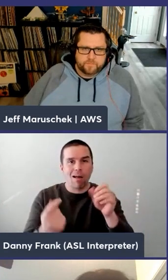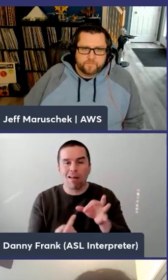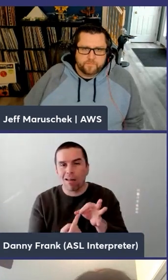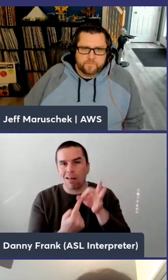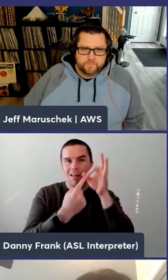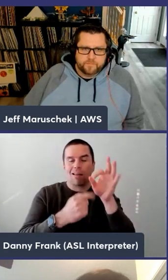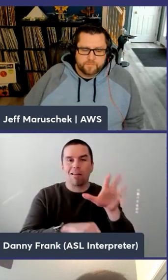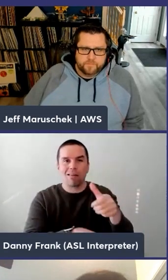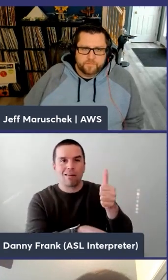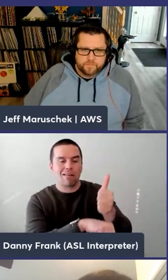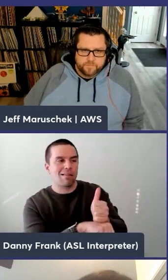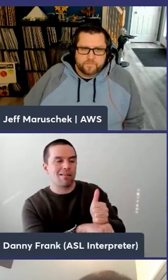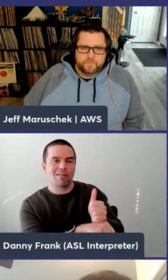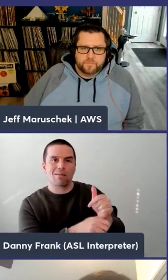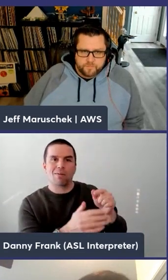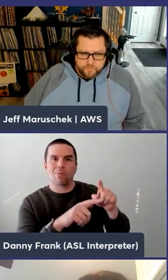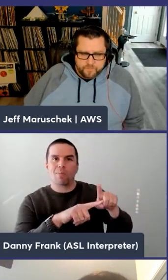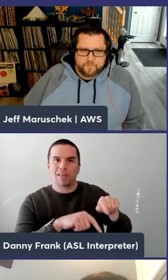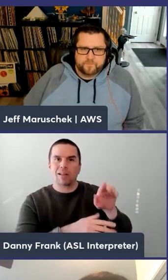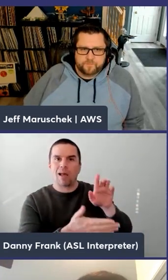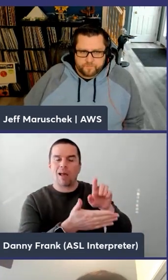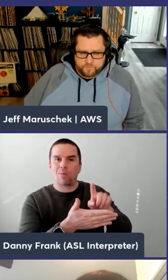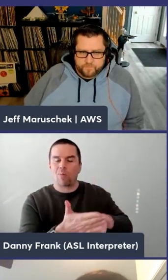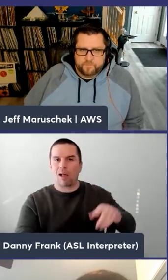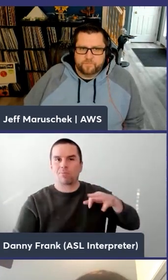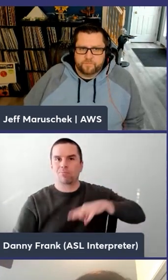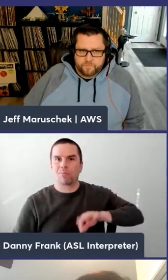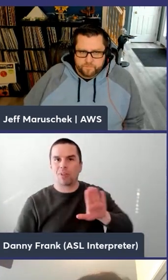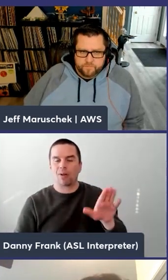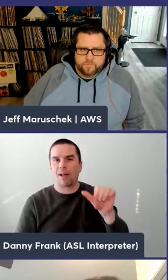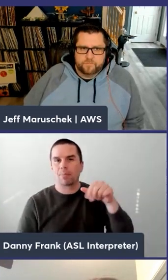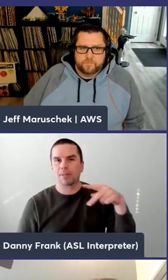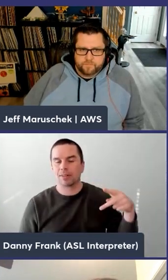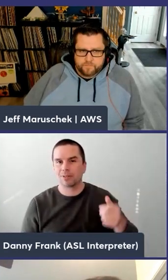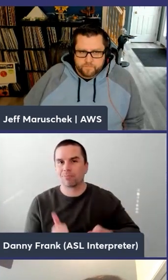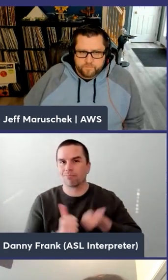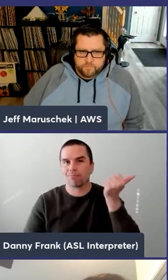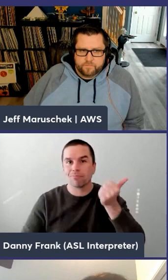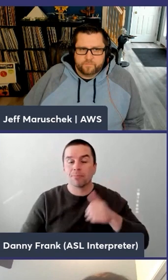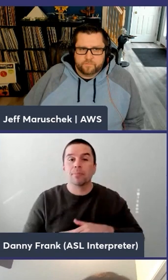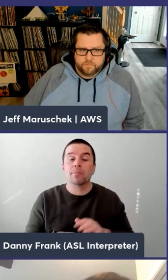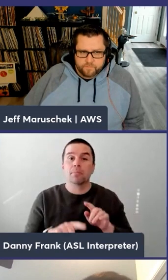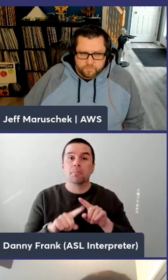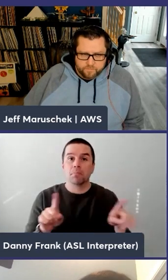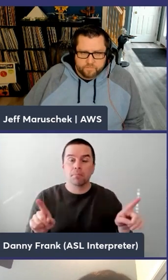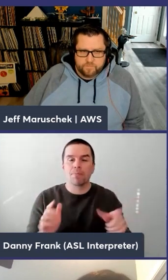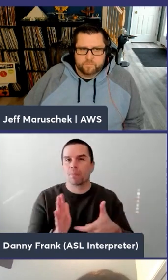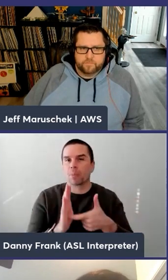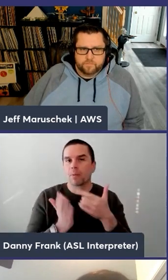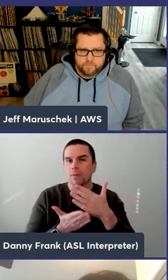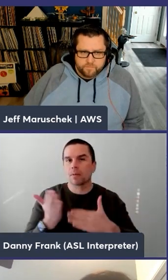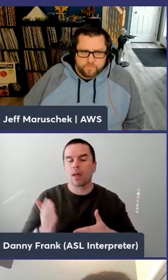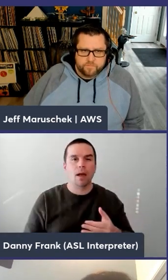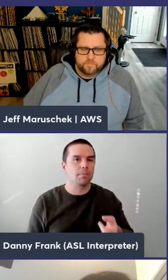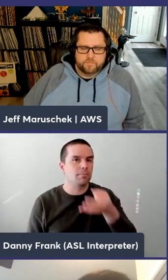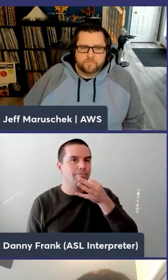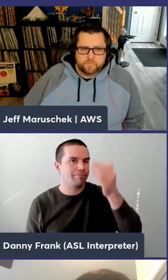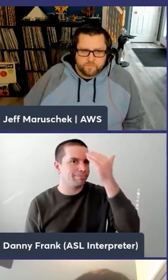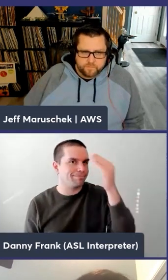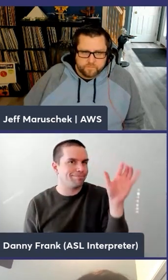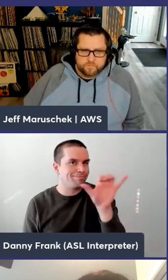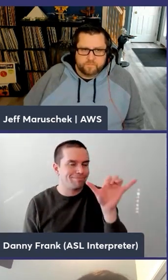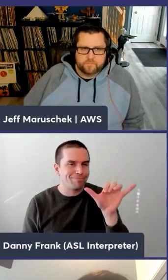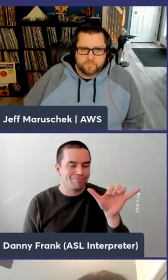on what's best for their applications, right? But it does require sometimes some expertise in